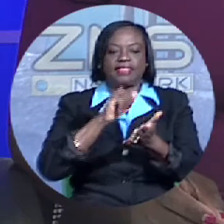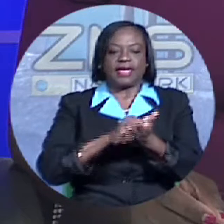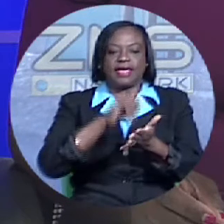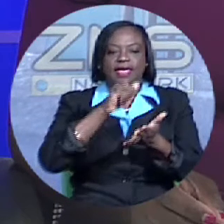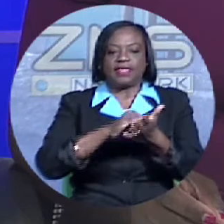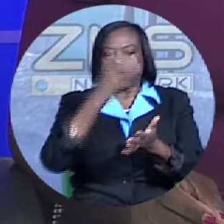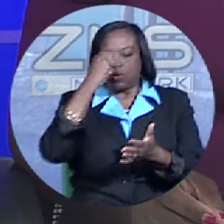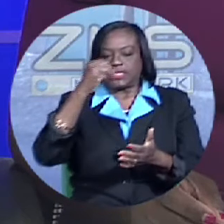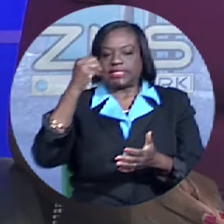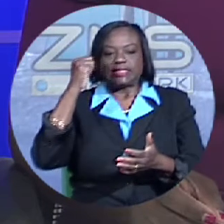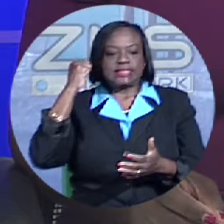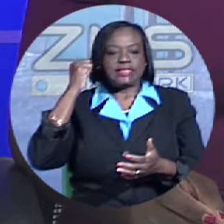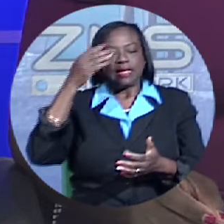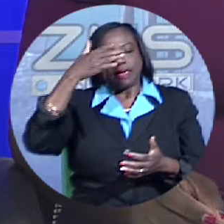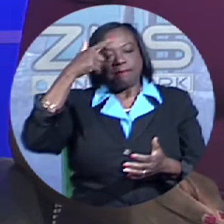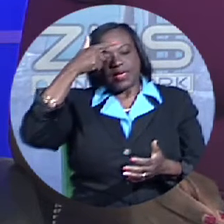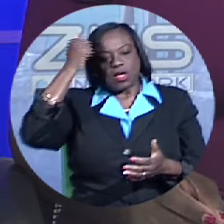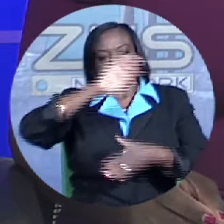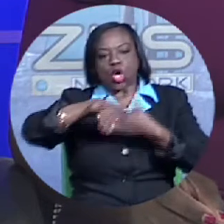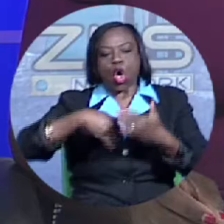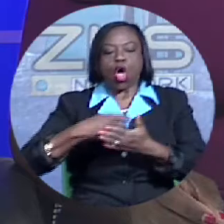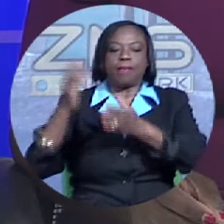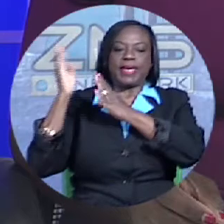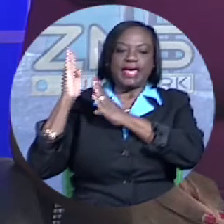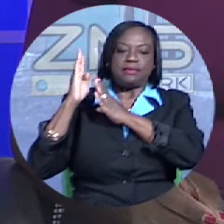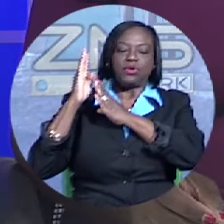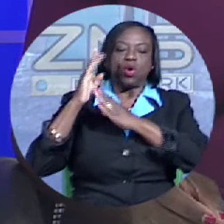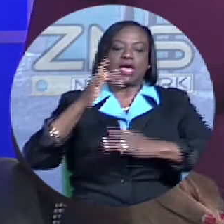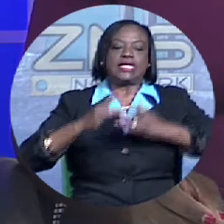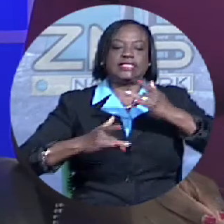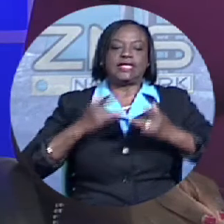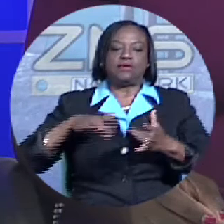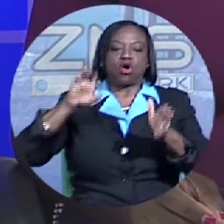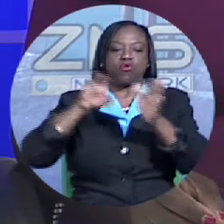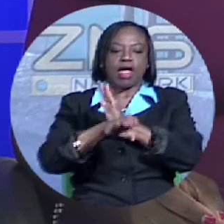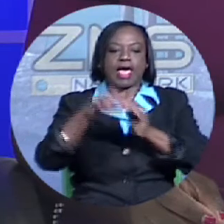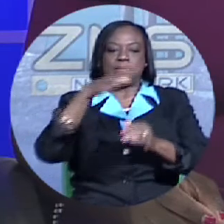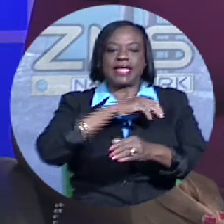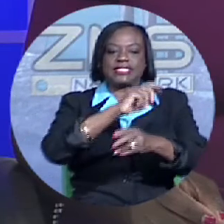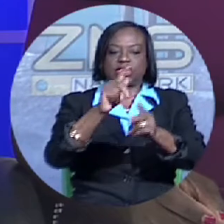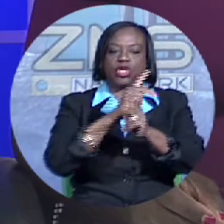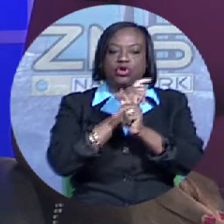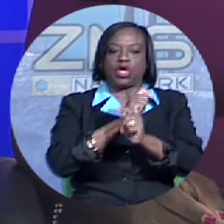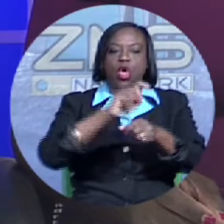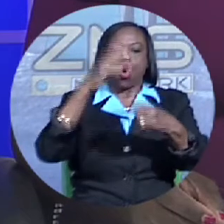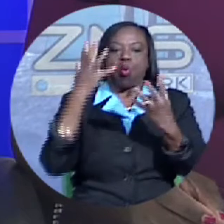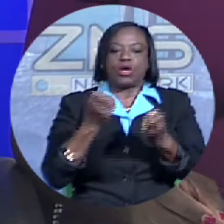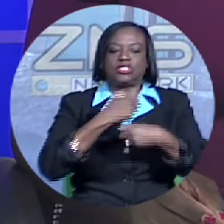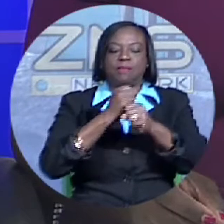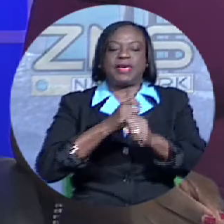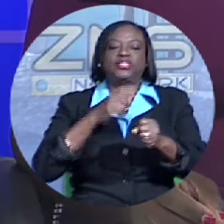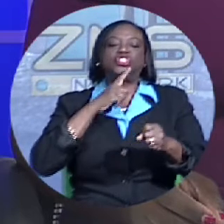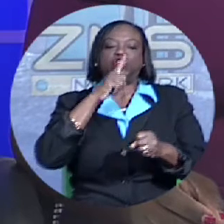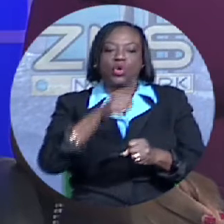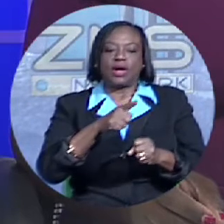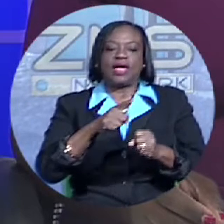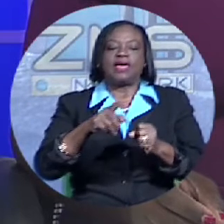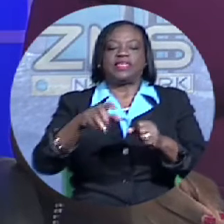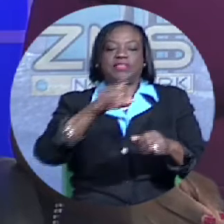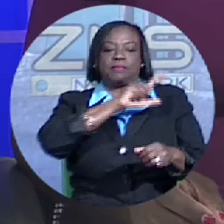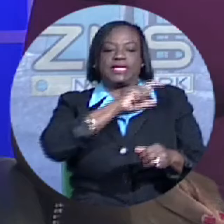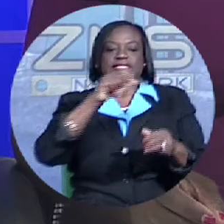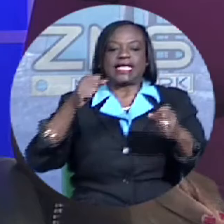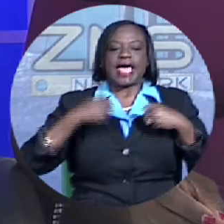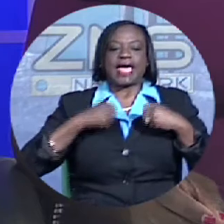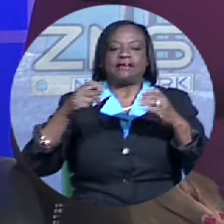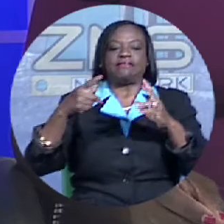because all Bahamians who are concerned about crime and security want to ensure that our police have a legal path to intercepting the